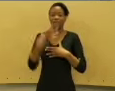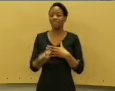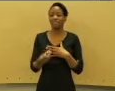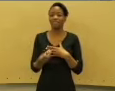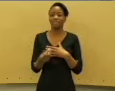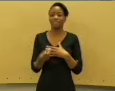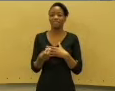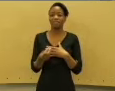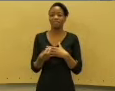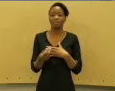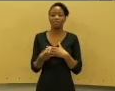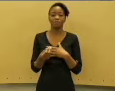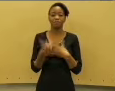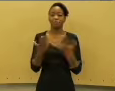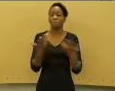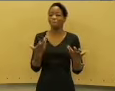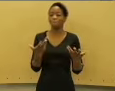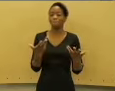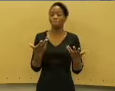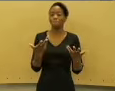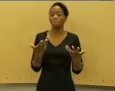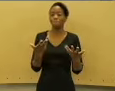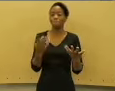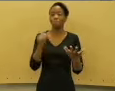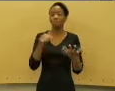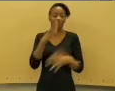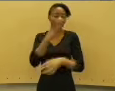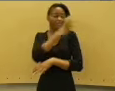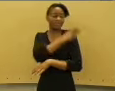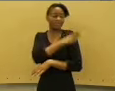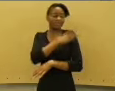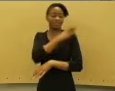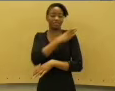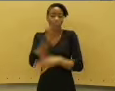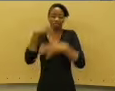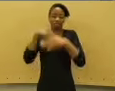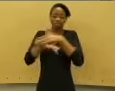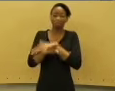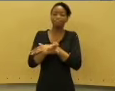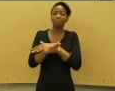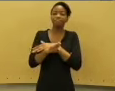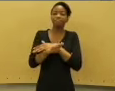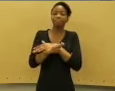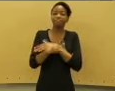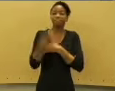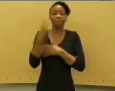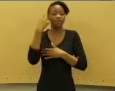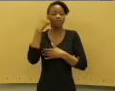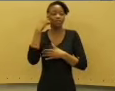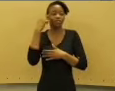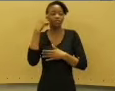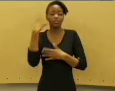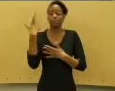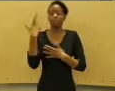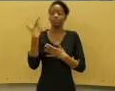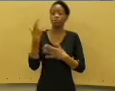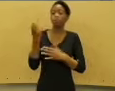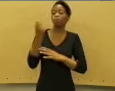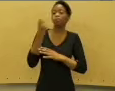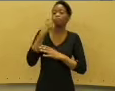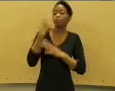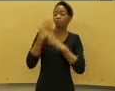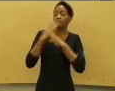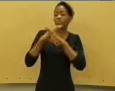And having experienced what it's like to get into the clinic and say to them, I think I would like to get some birth control. You know,